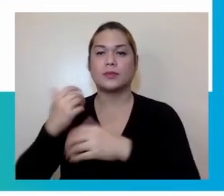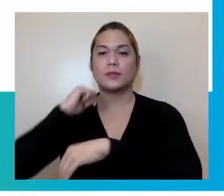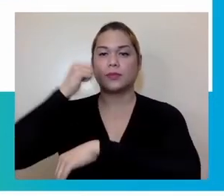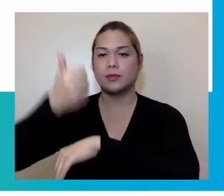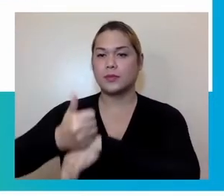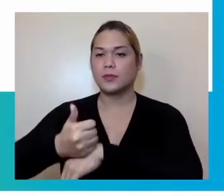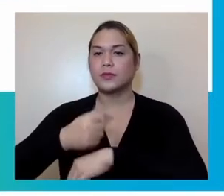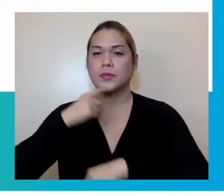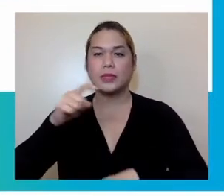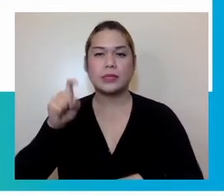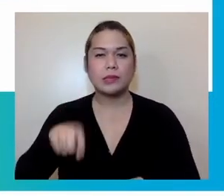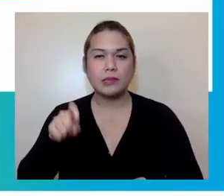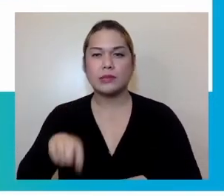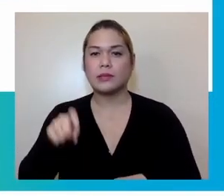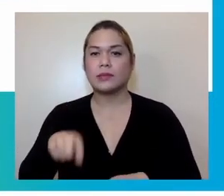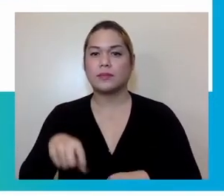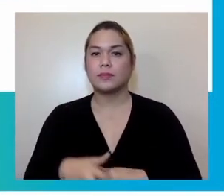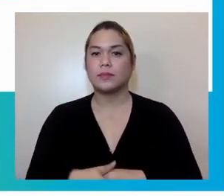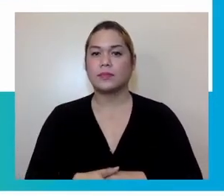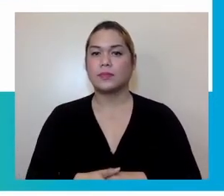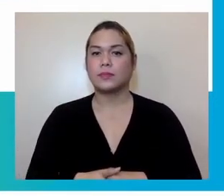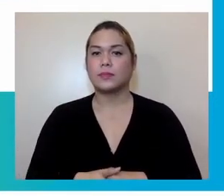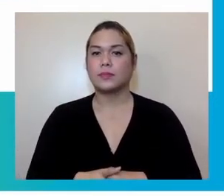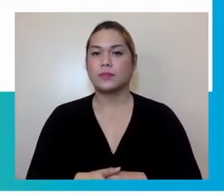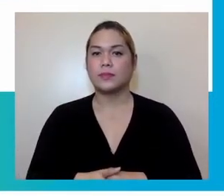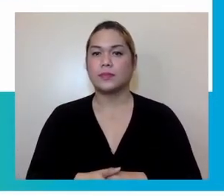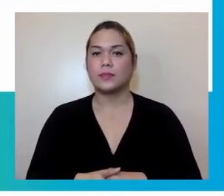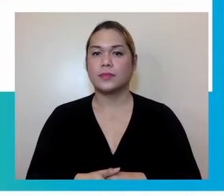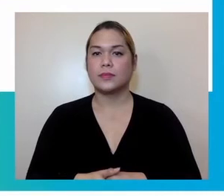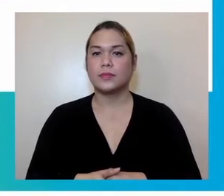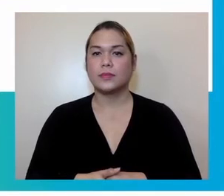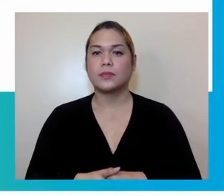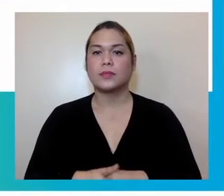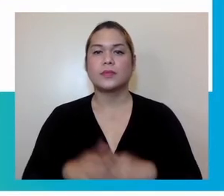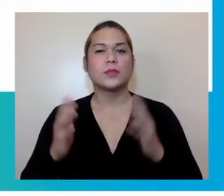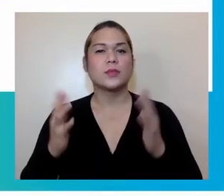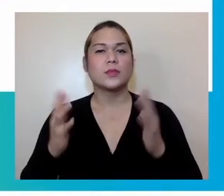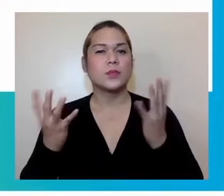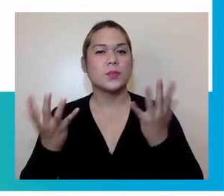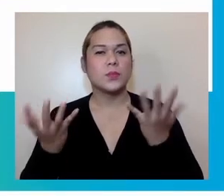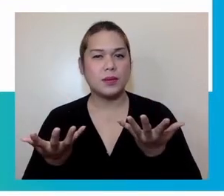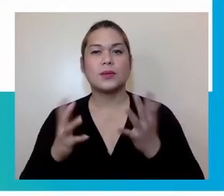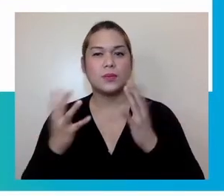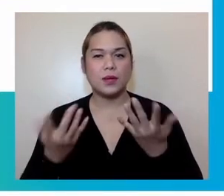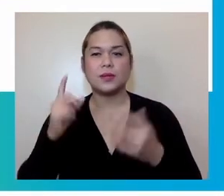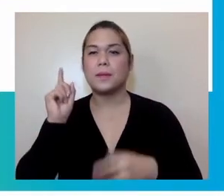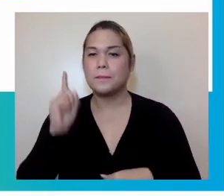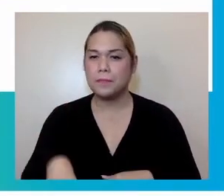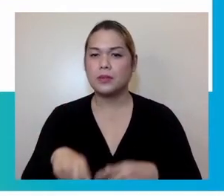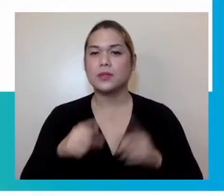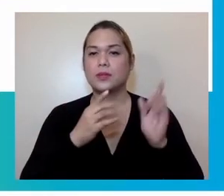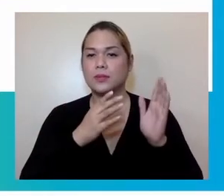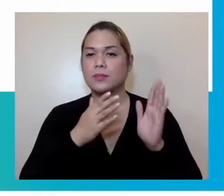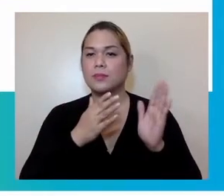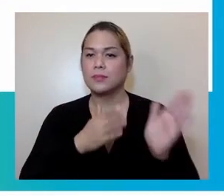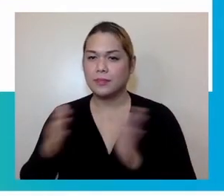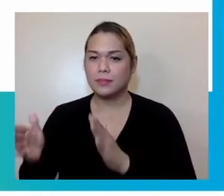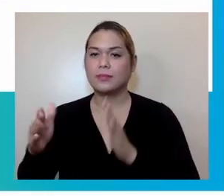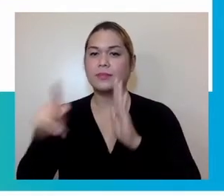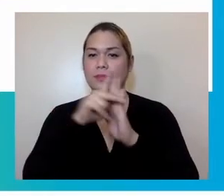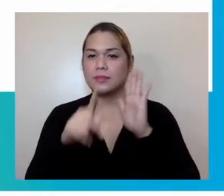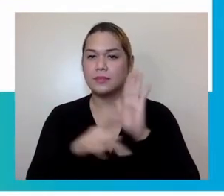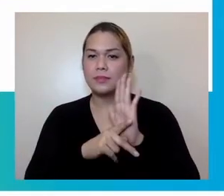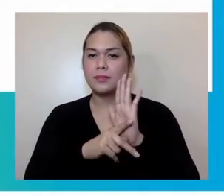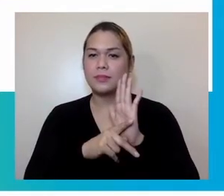decide on a new energy policy. And you can be sure that the Board of Directors is really part of this debate.